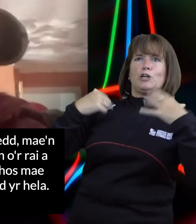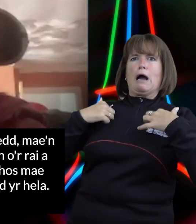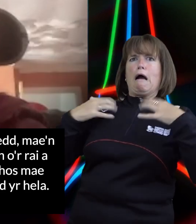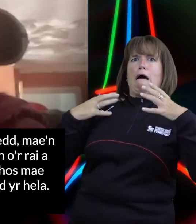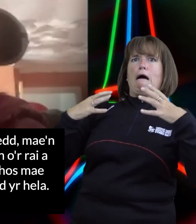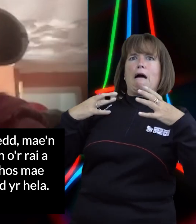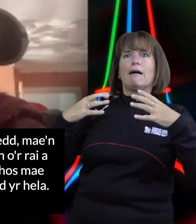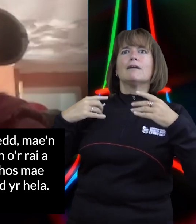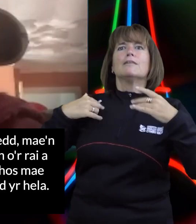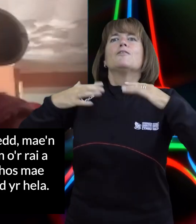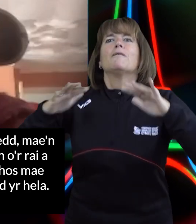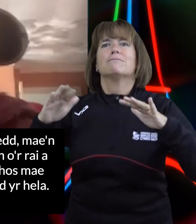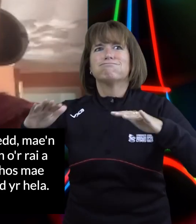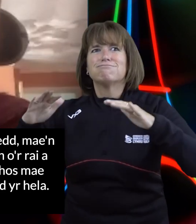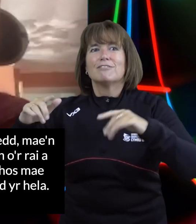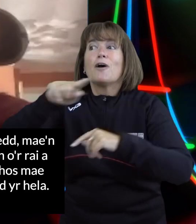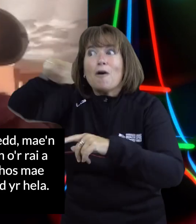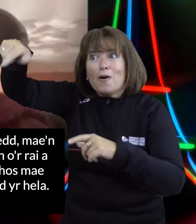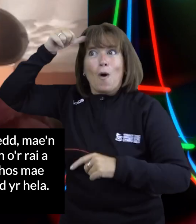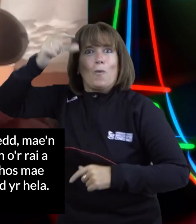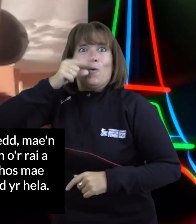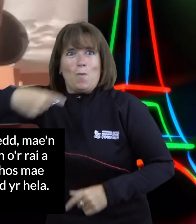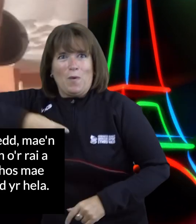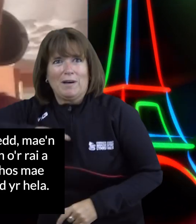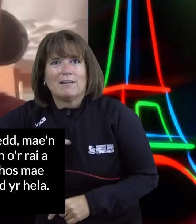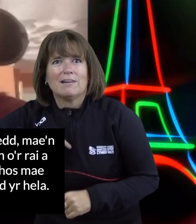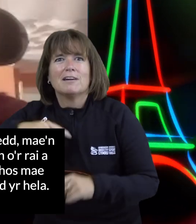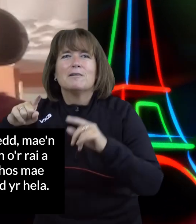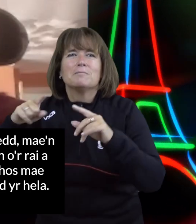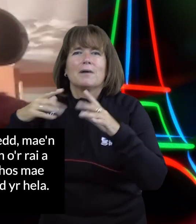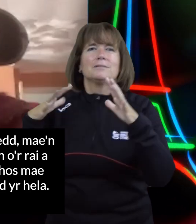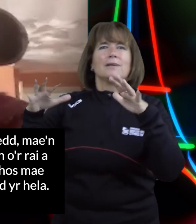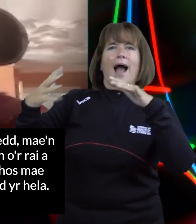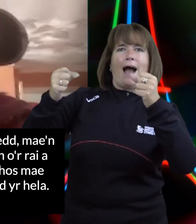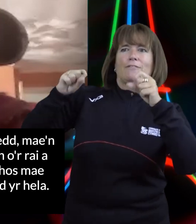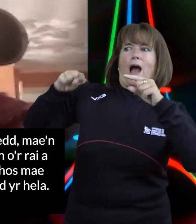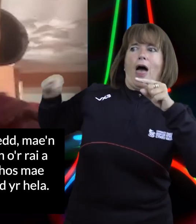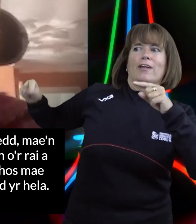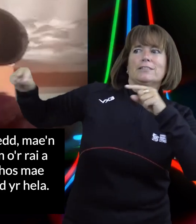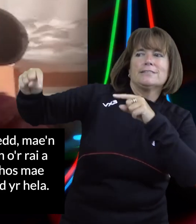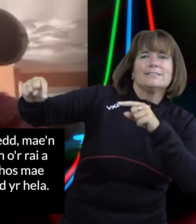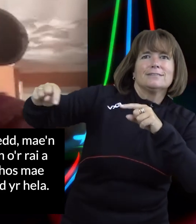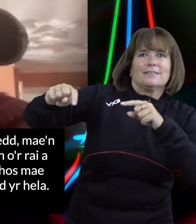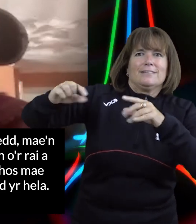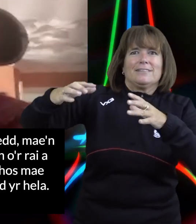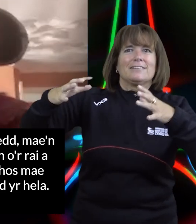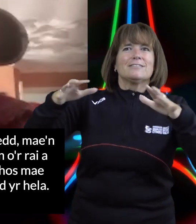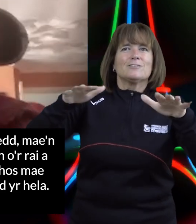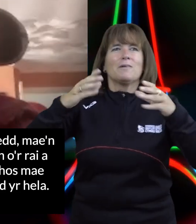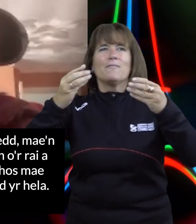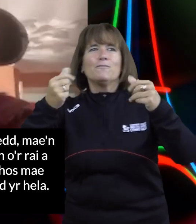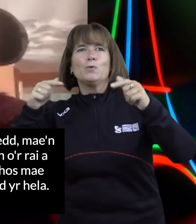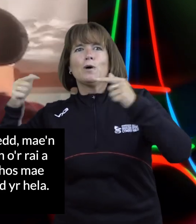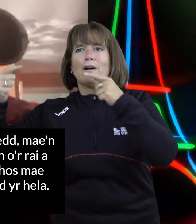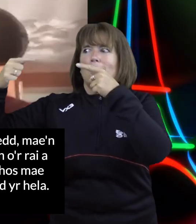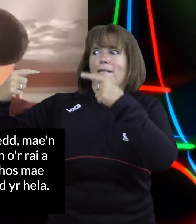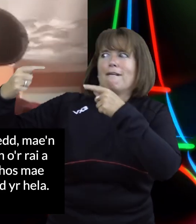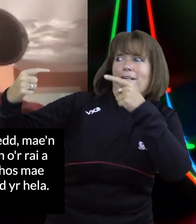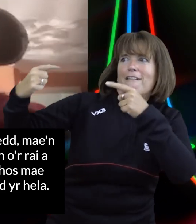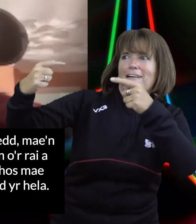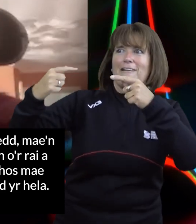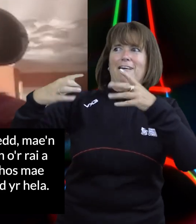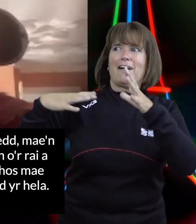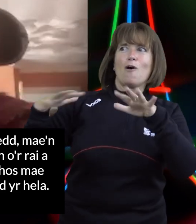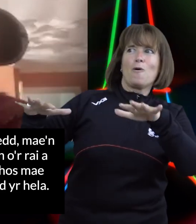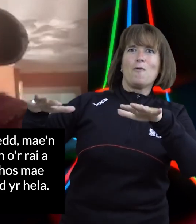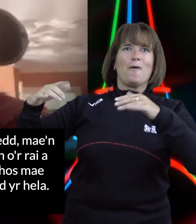radar because everybody knows who I am, but I'm sort of going in as the hunter, not the hunted. So yeah, there's a